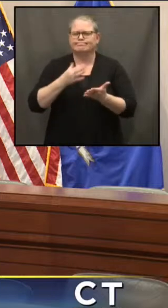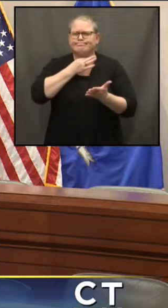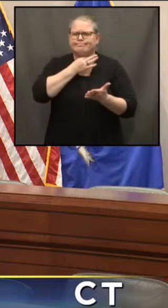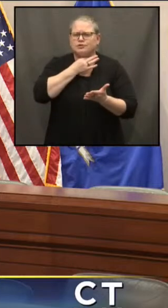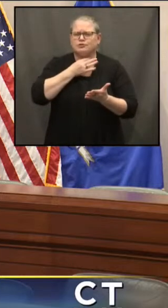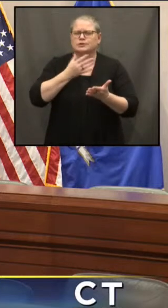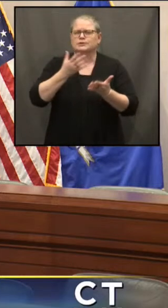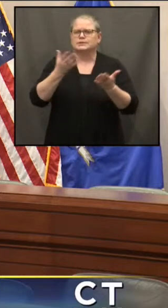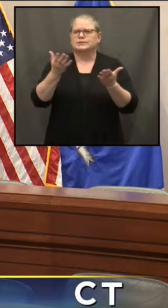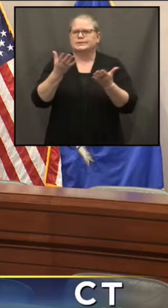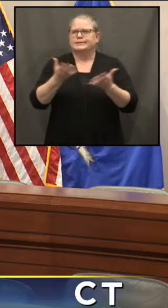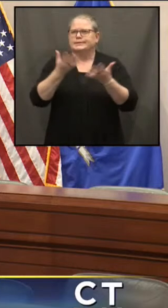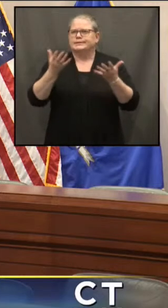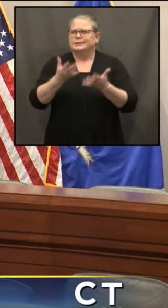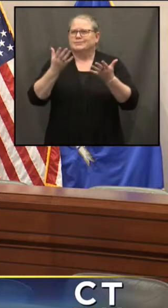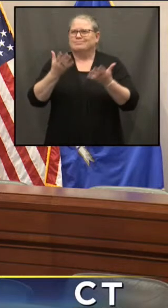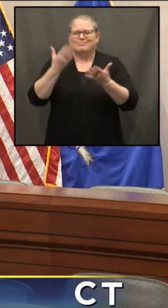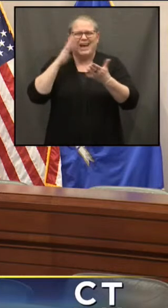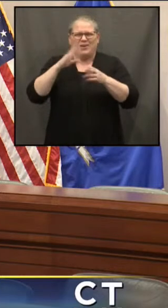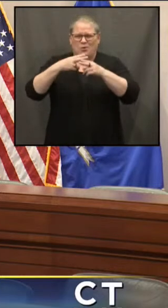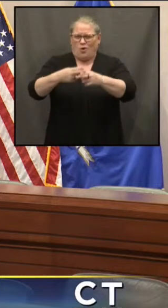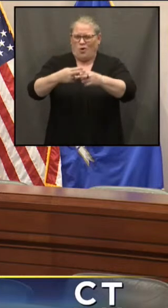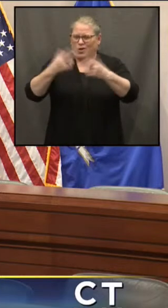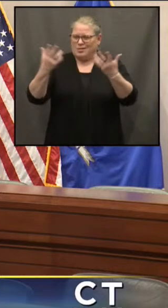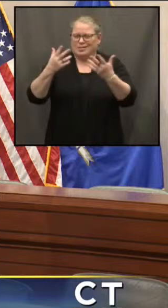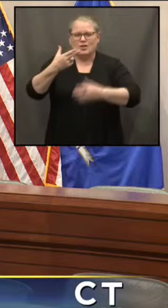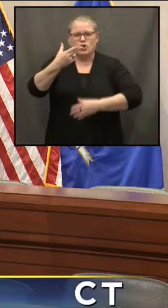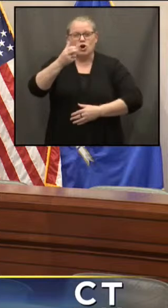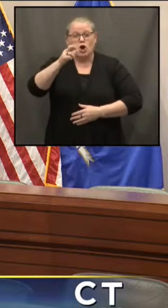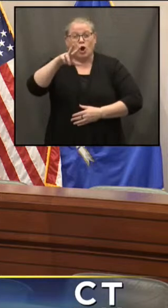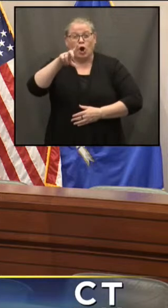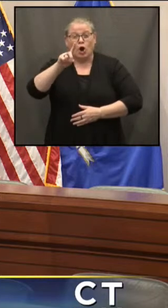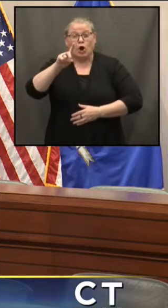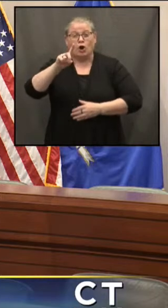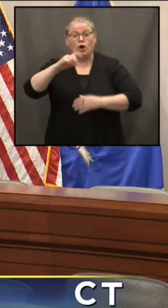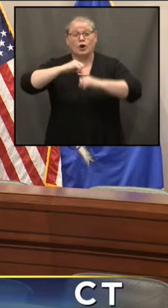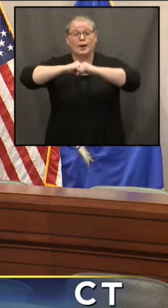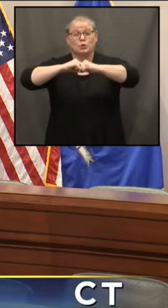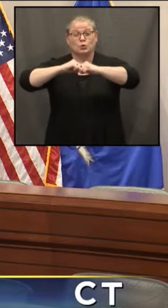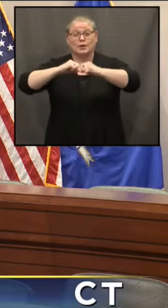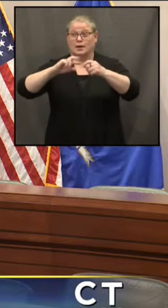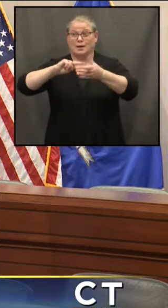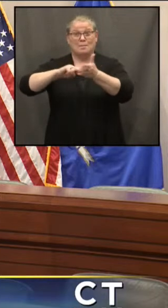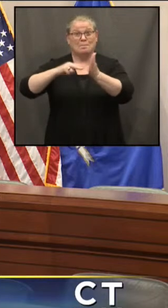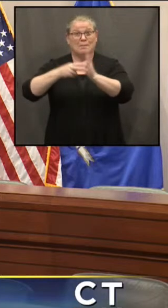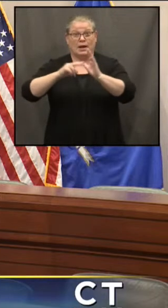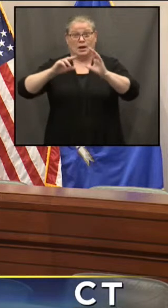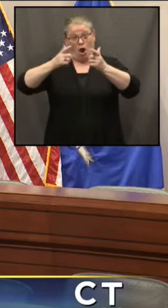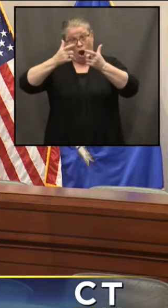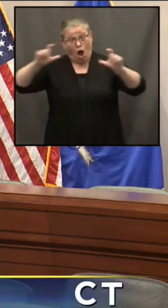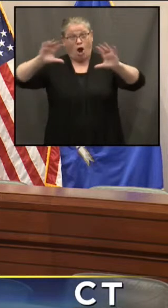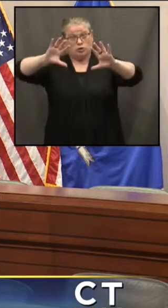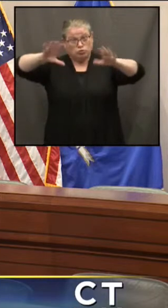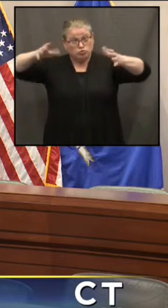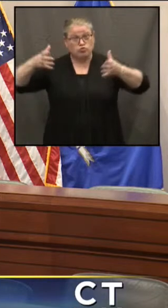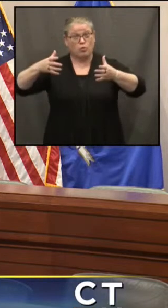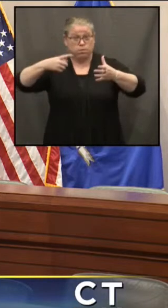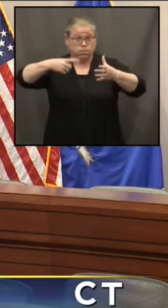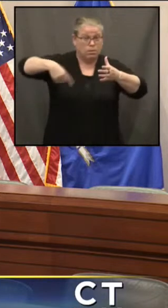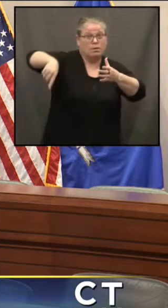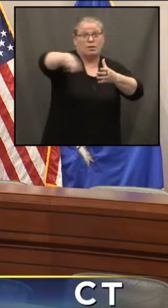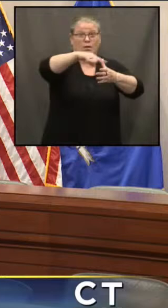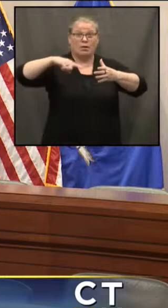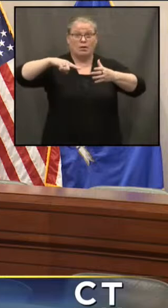kind of equivalent for boosters? I mean, obviously we've got about, I think 2.5 million who are fully vaccinated.